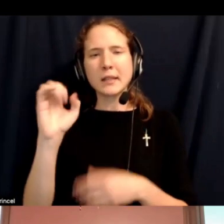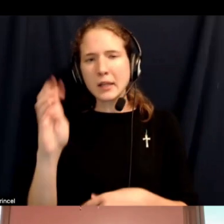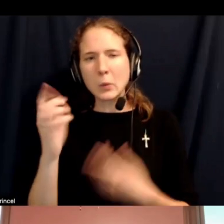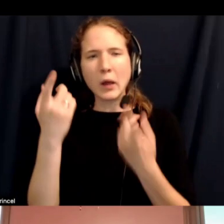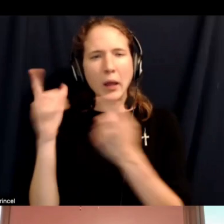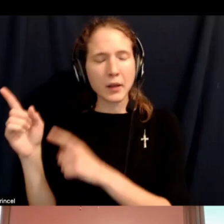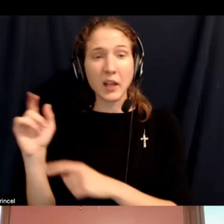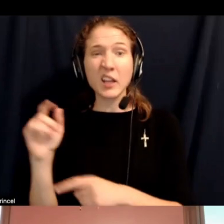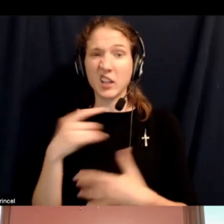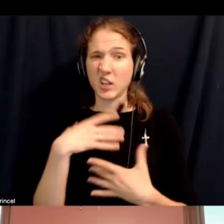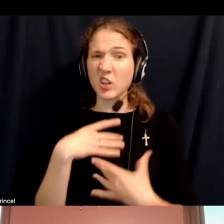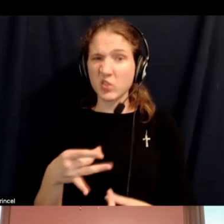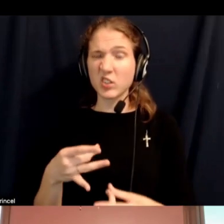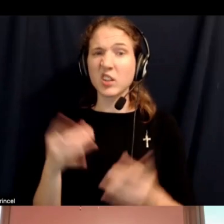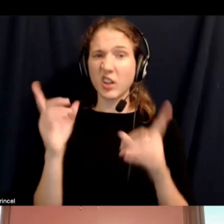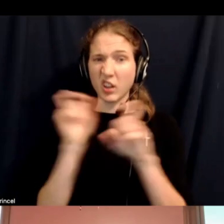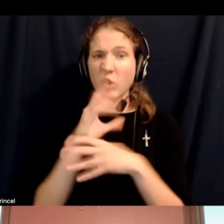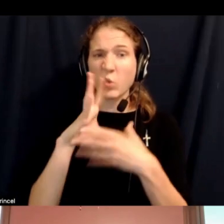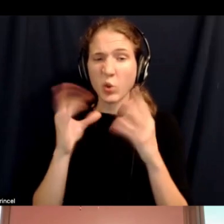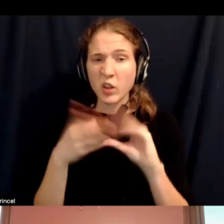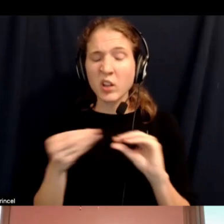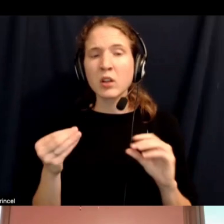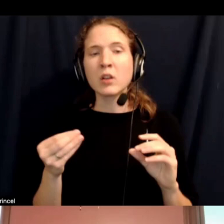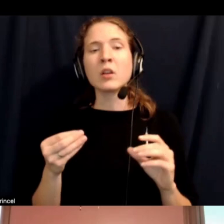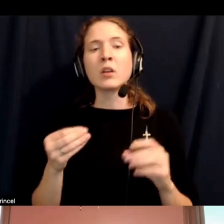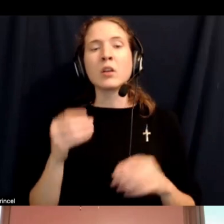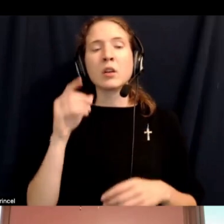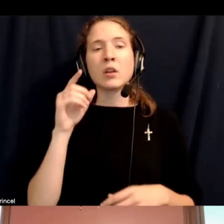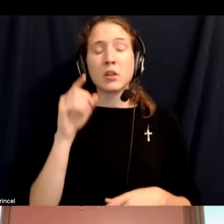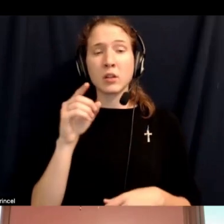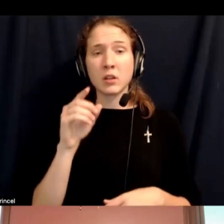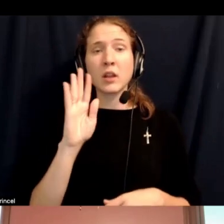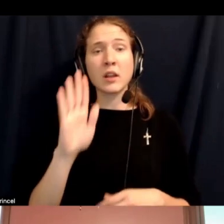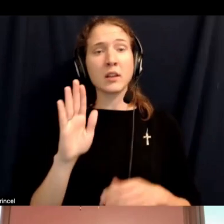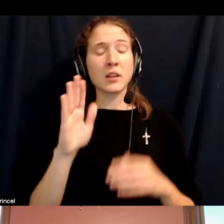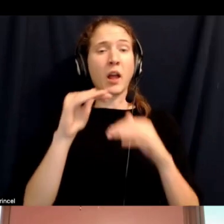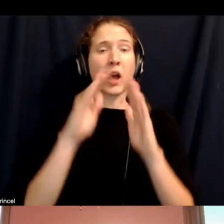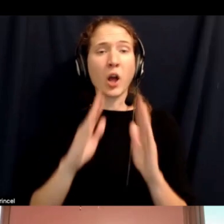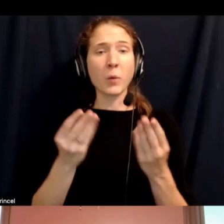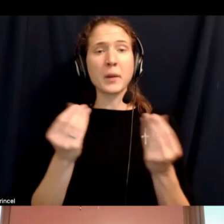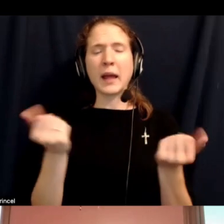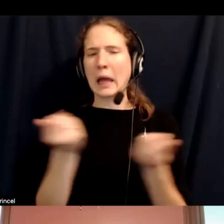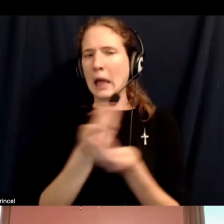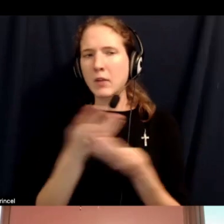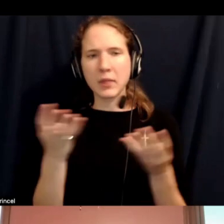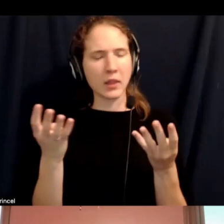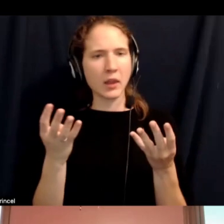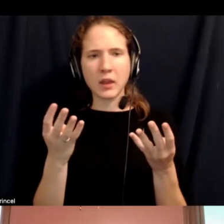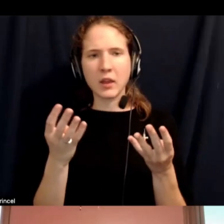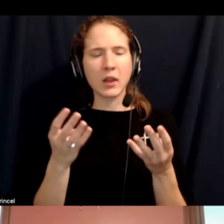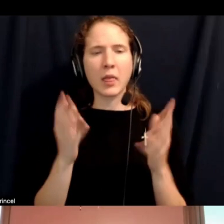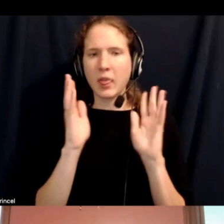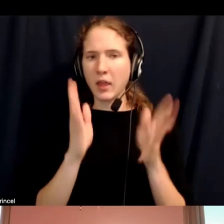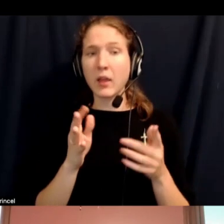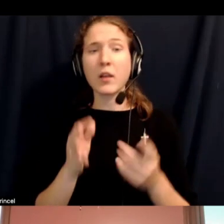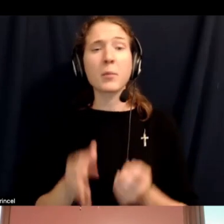story. So he basically left his entire estate, particularly his literary and artistic